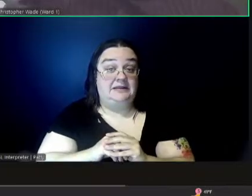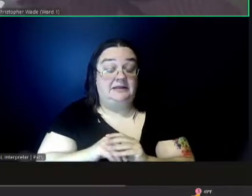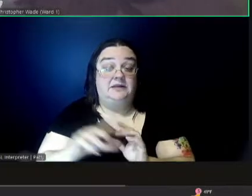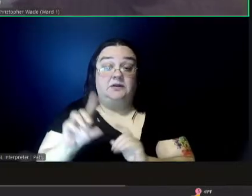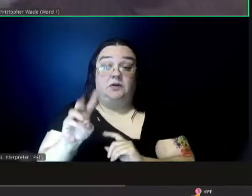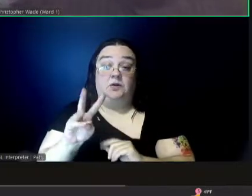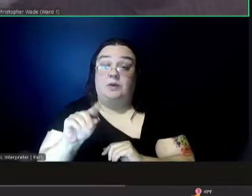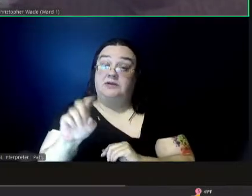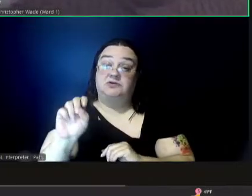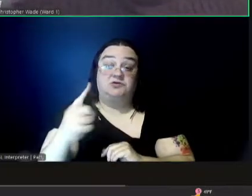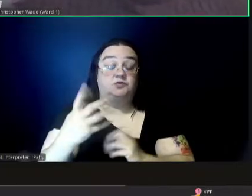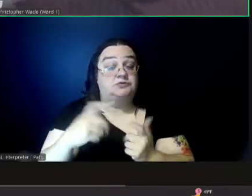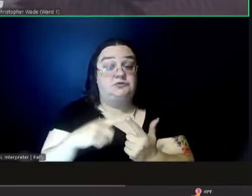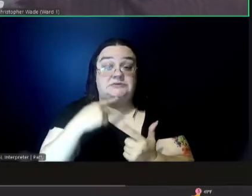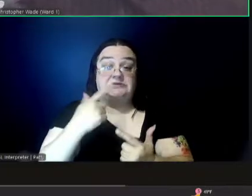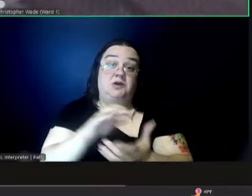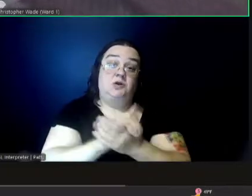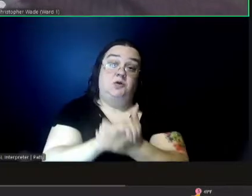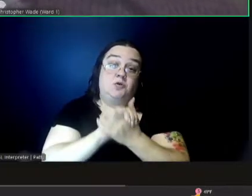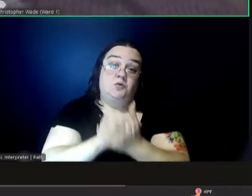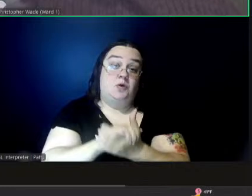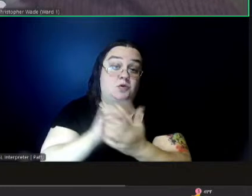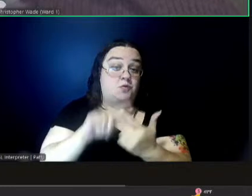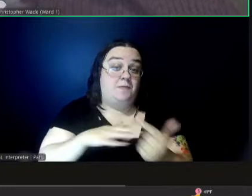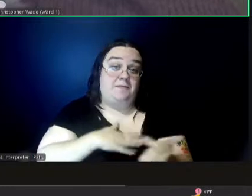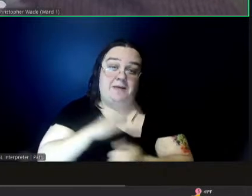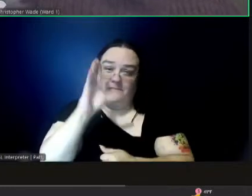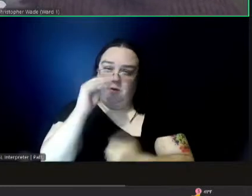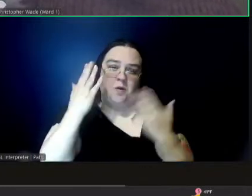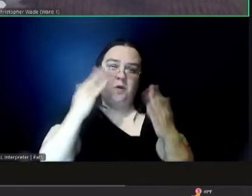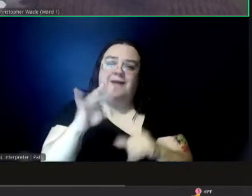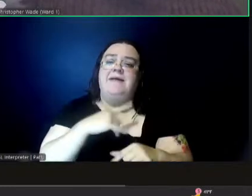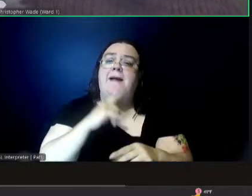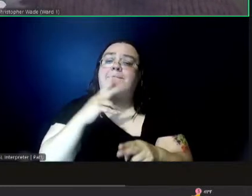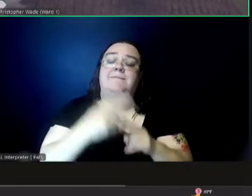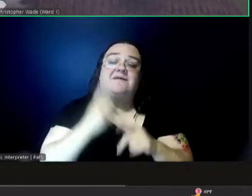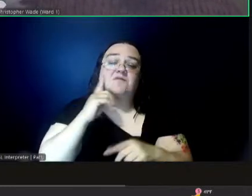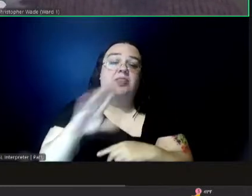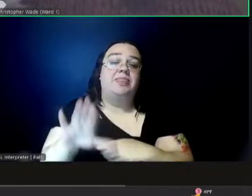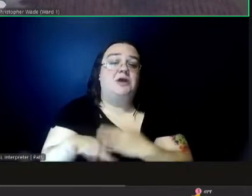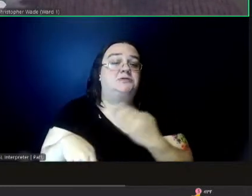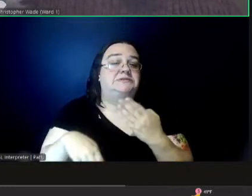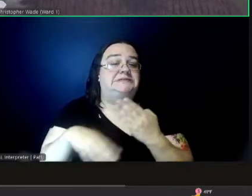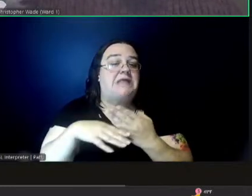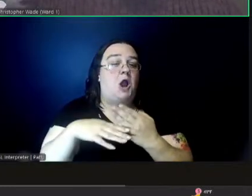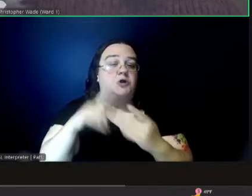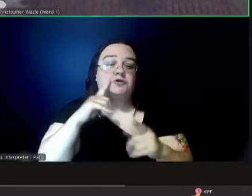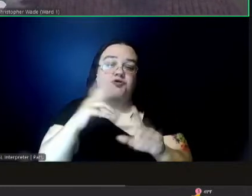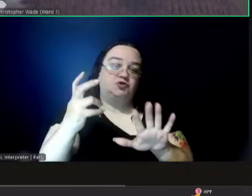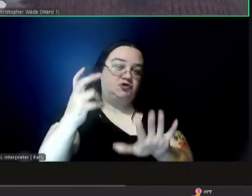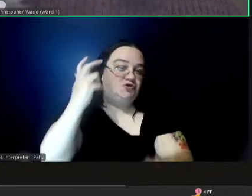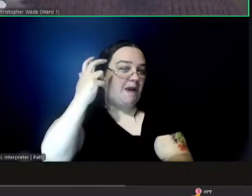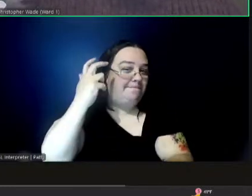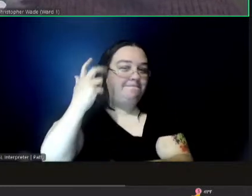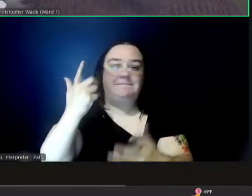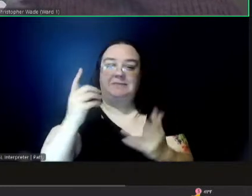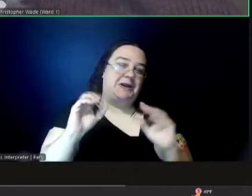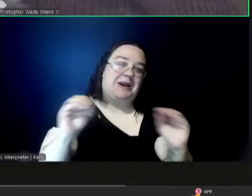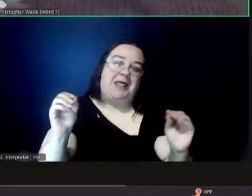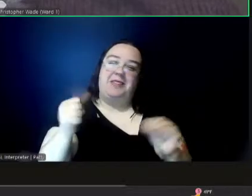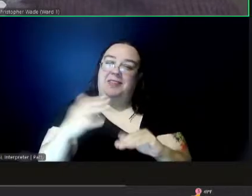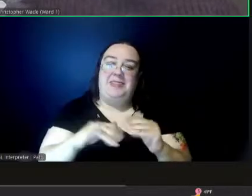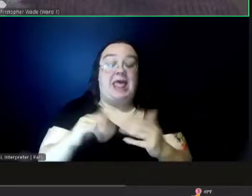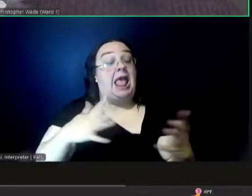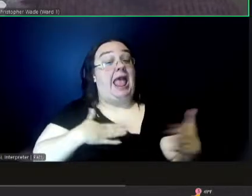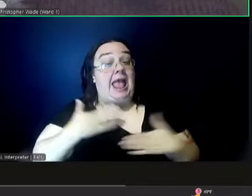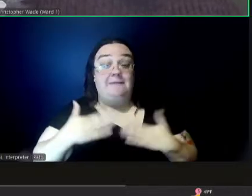Just congratulations to my boys. I don't know if I mentioned it, but for their soccer championship. So nothing else. Happy holidays.